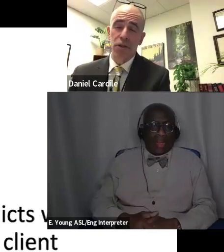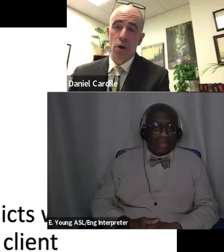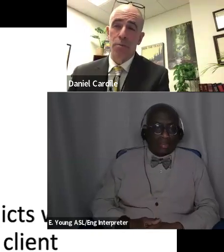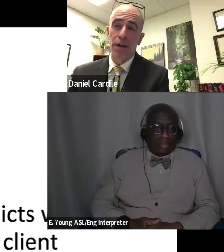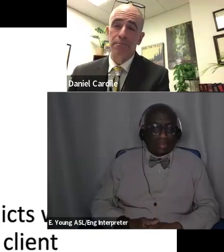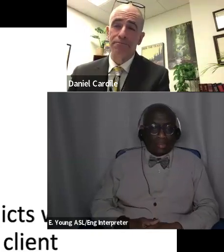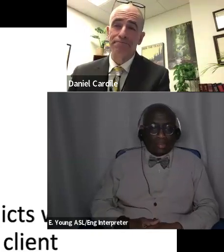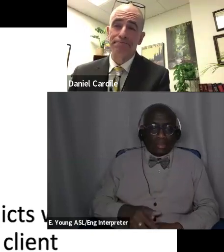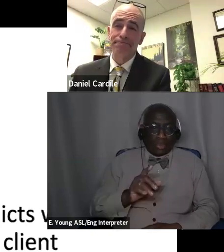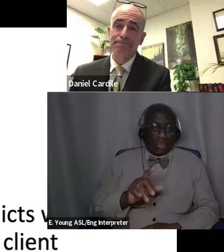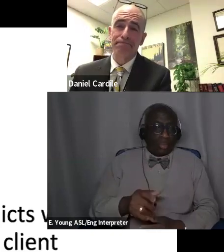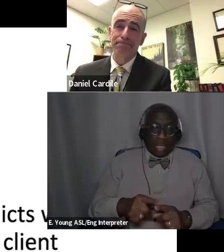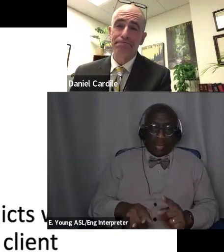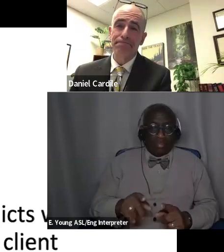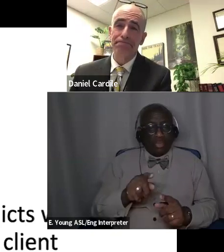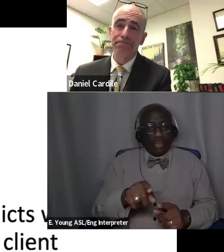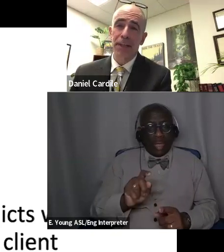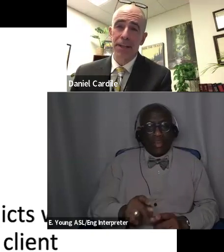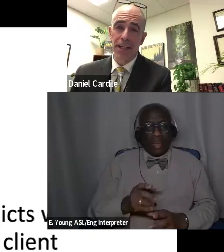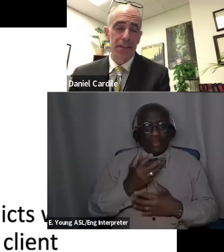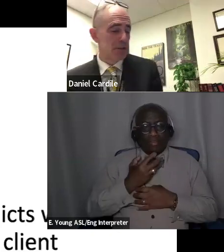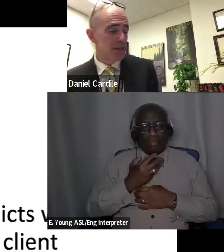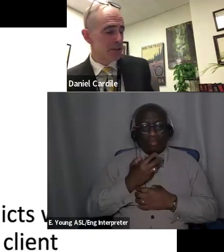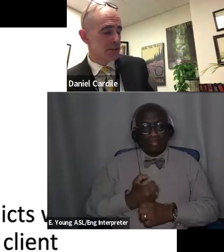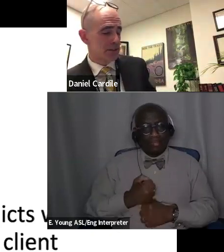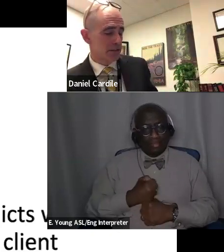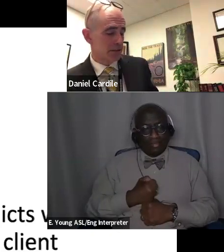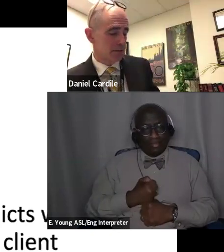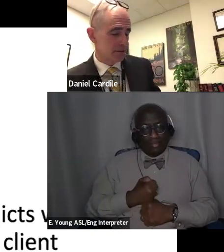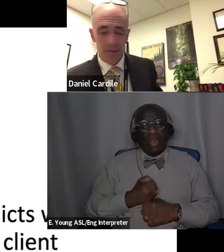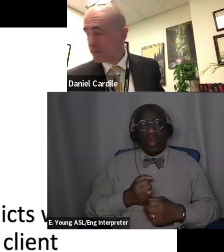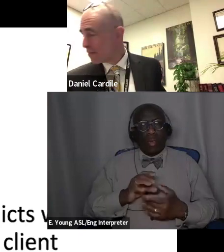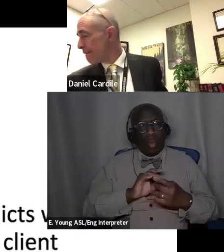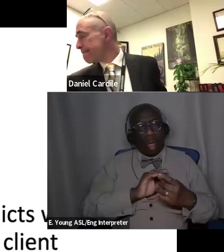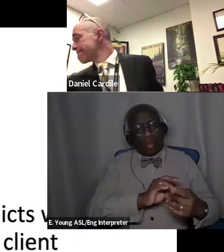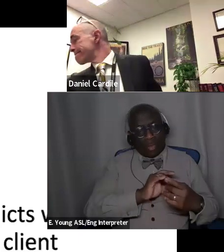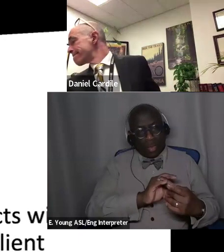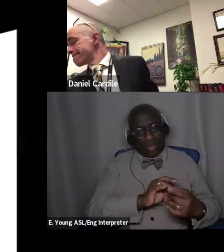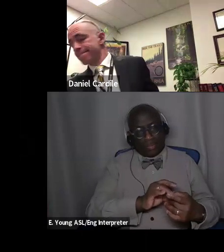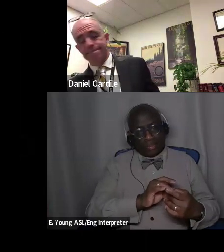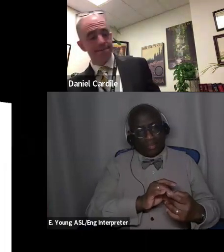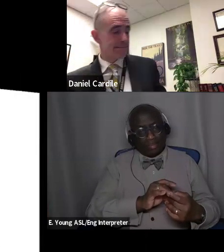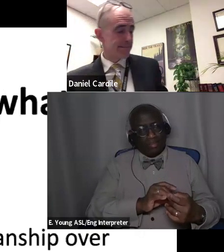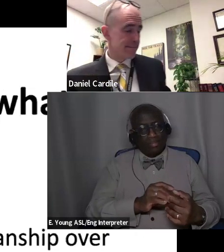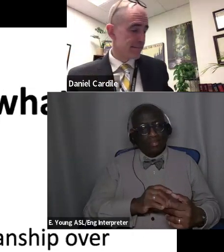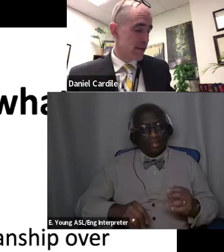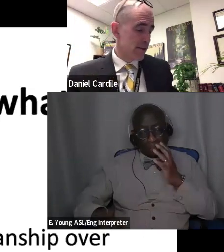just have to cooperate. Next slide, please.